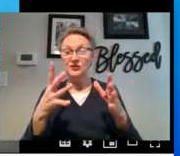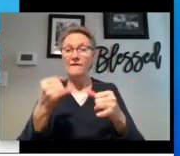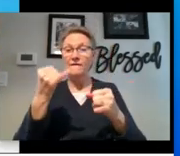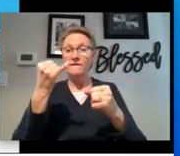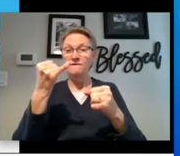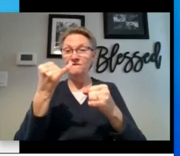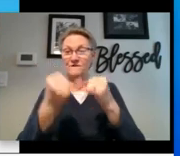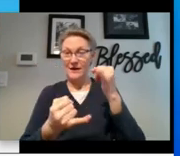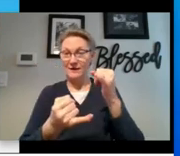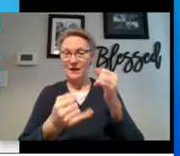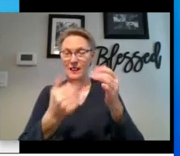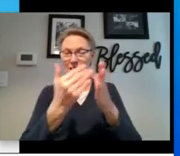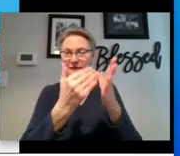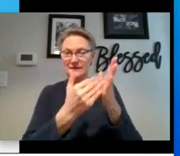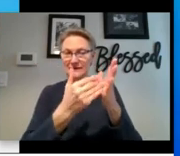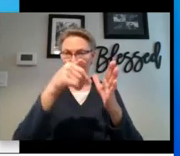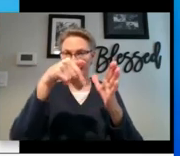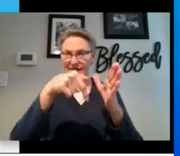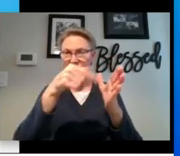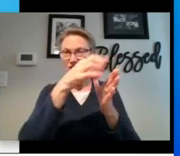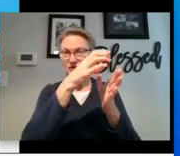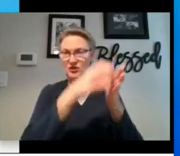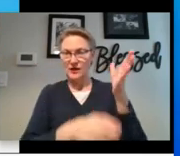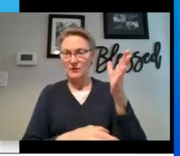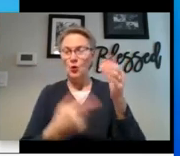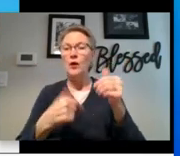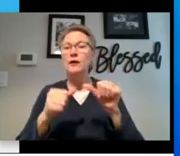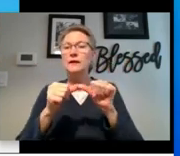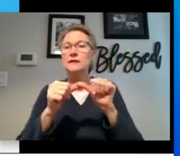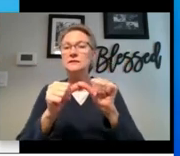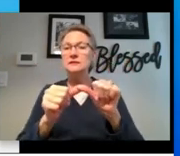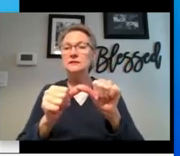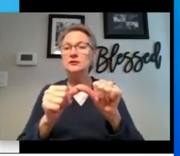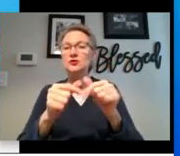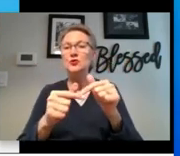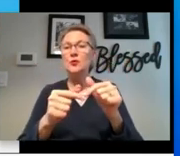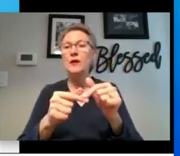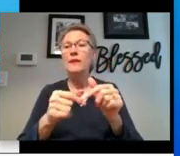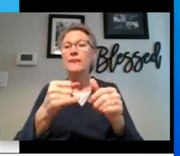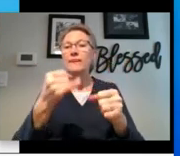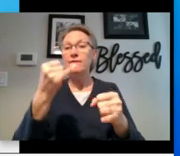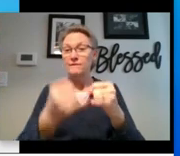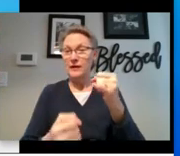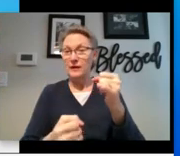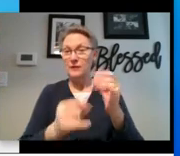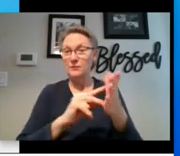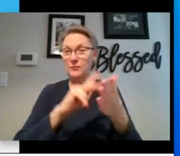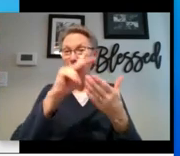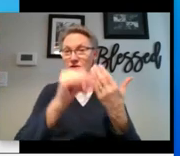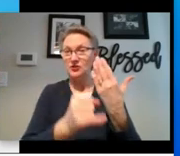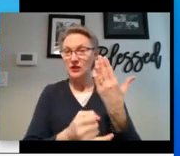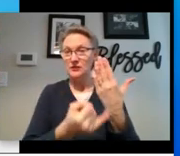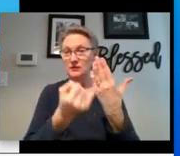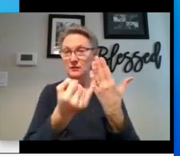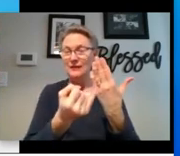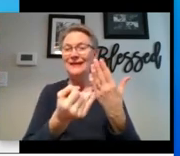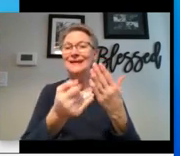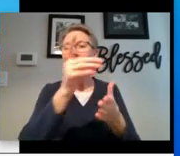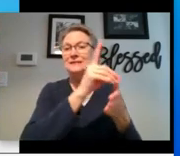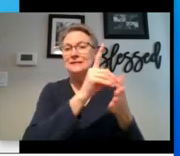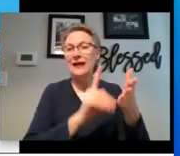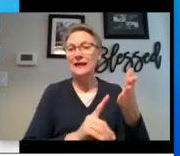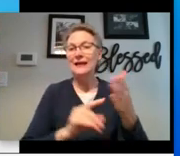final lesson in our chapter. And now we are moving on to our final project, all about designing a town. I am